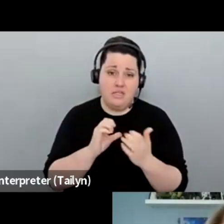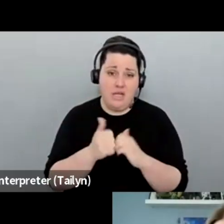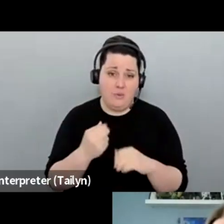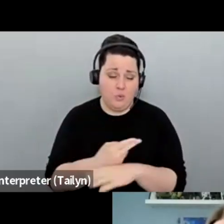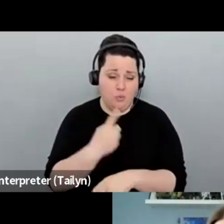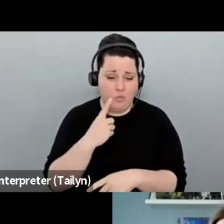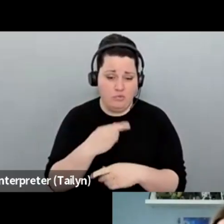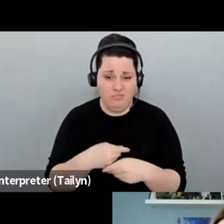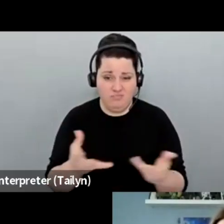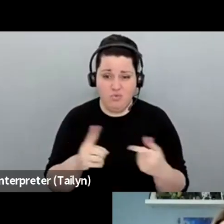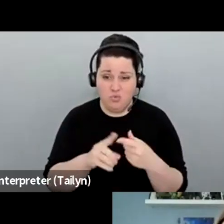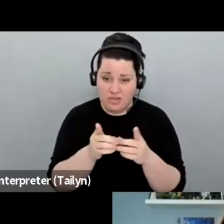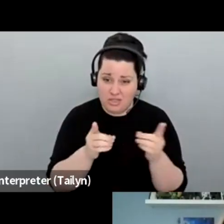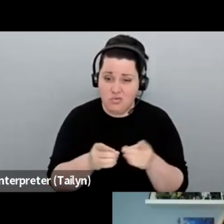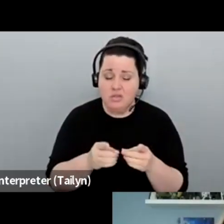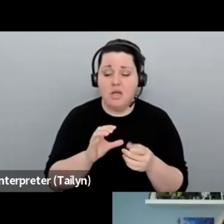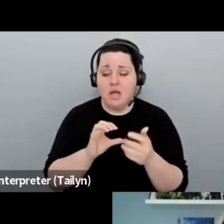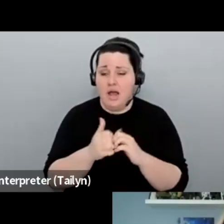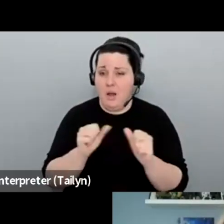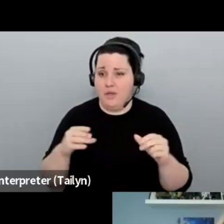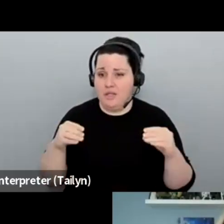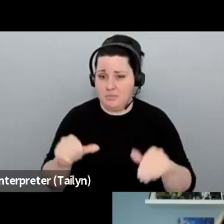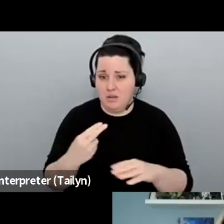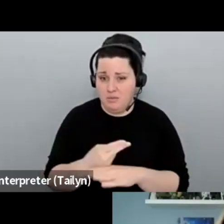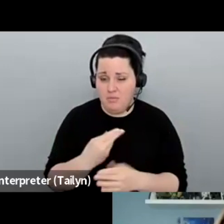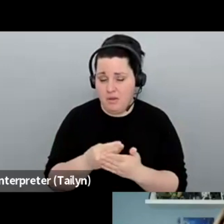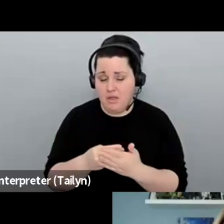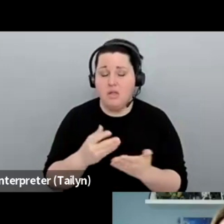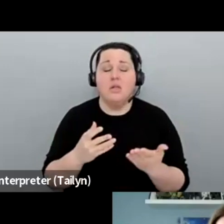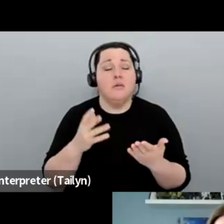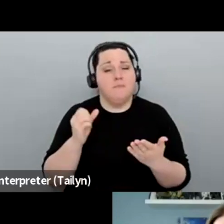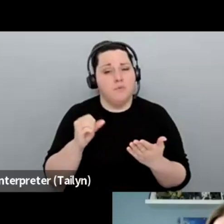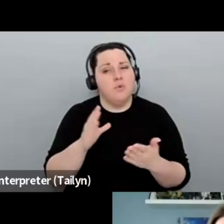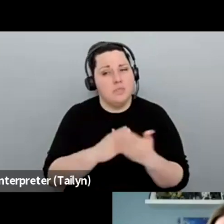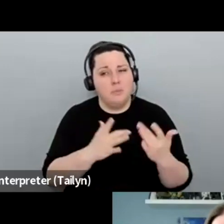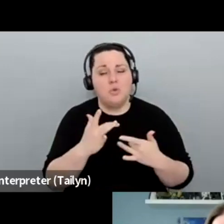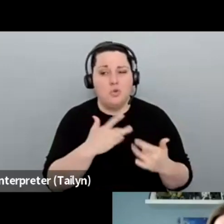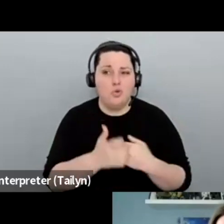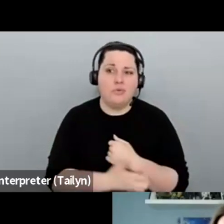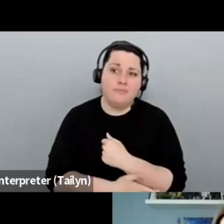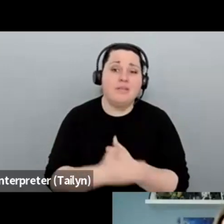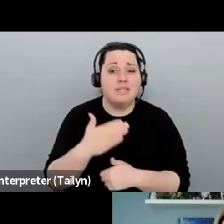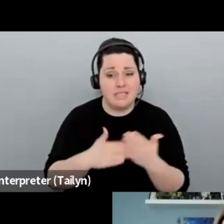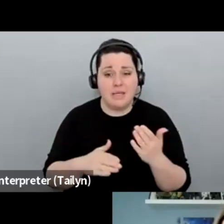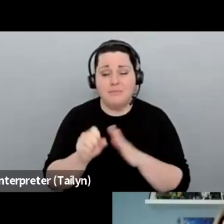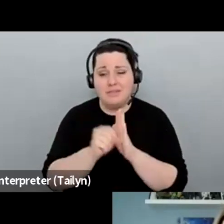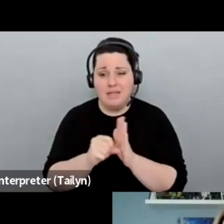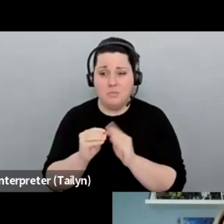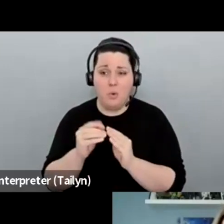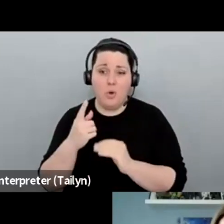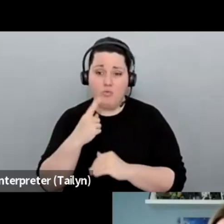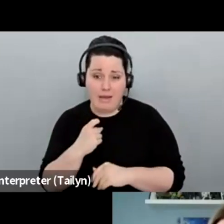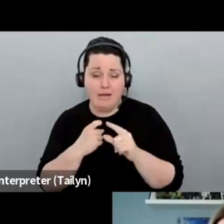to districts and how they could be spent. So there are some concerns that in some of our red states where they're talking a